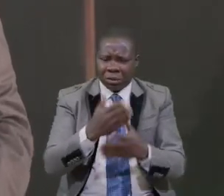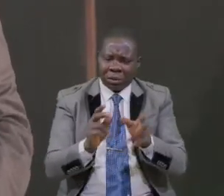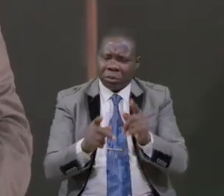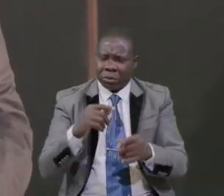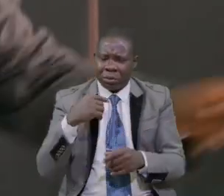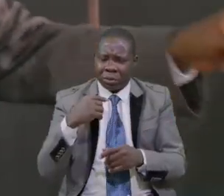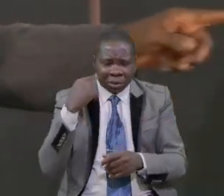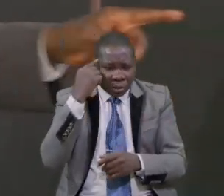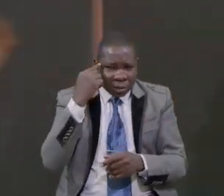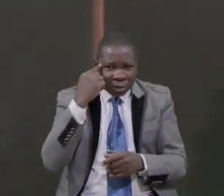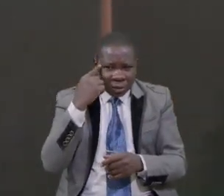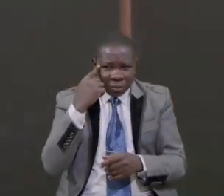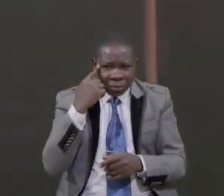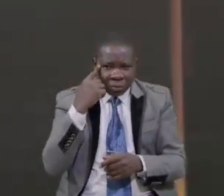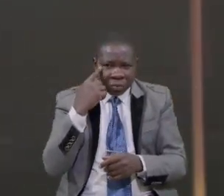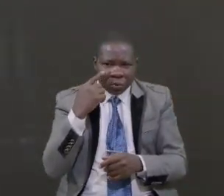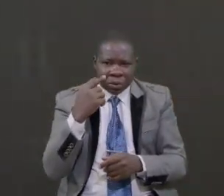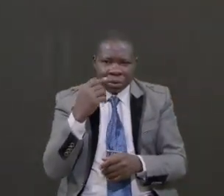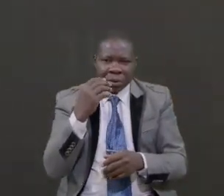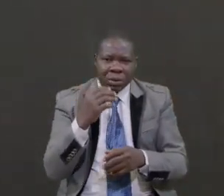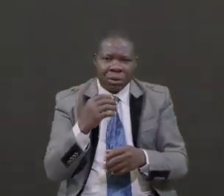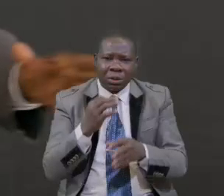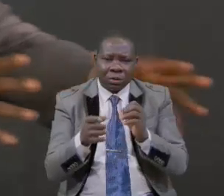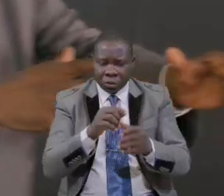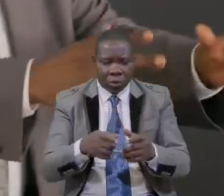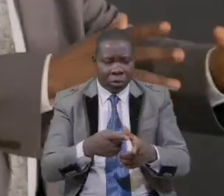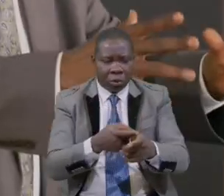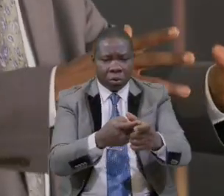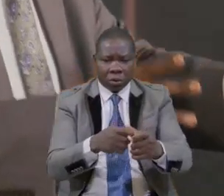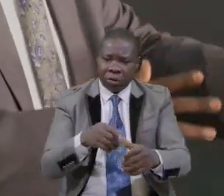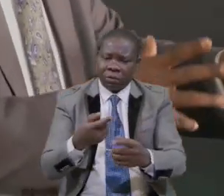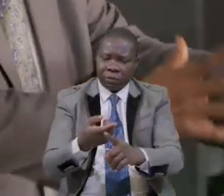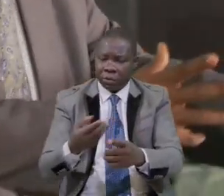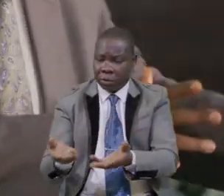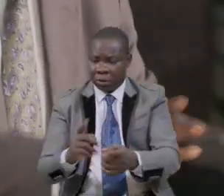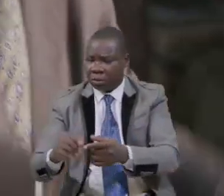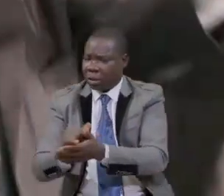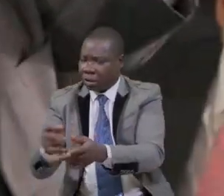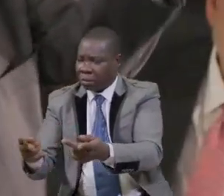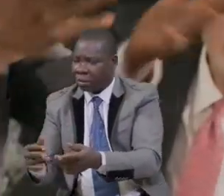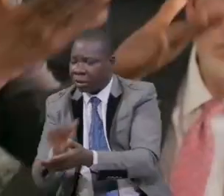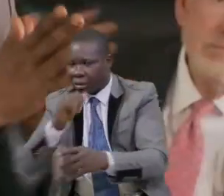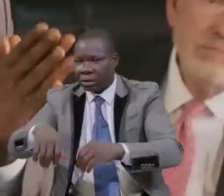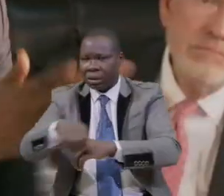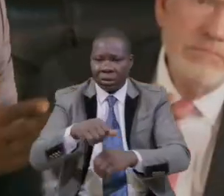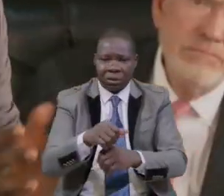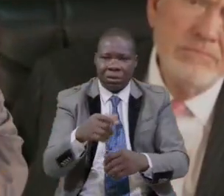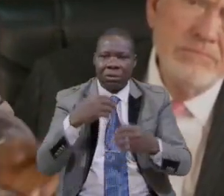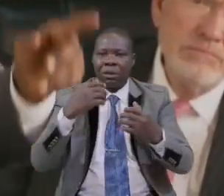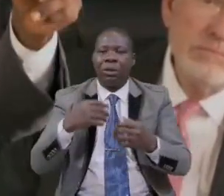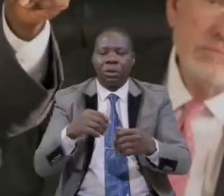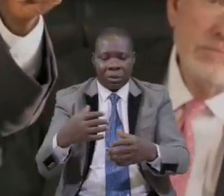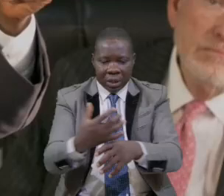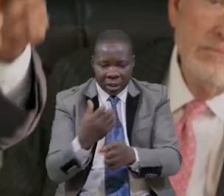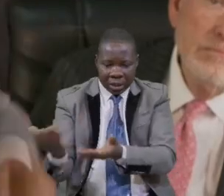that's anointing. If you run there, that's anointing. If you grab a man there, you throw him, you receive,